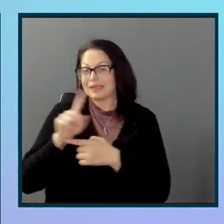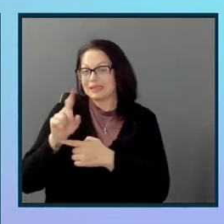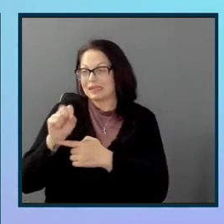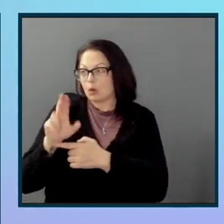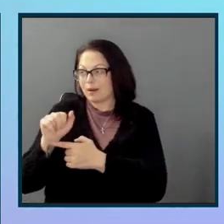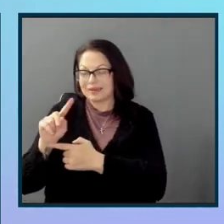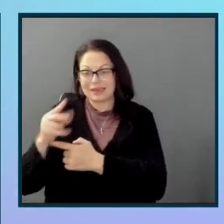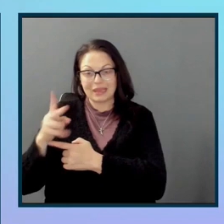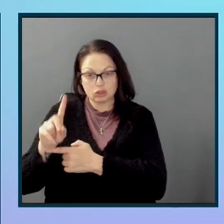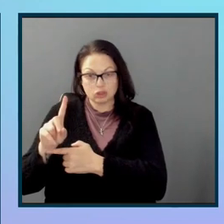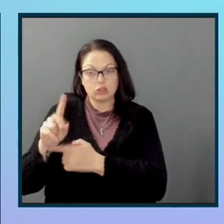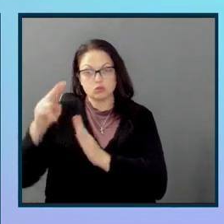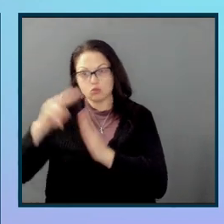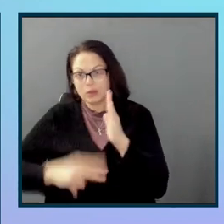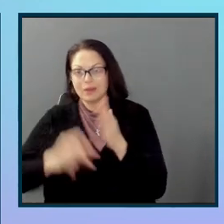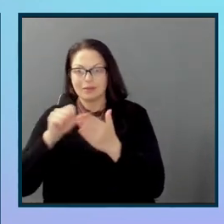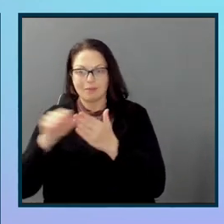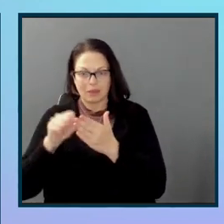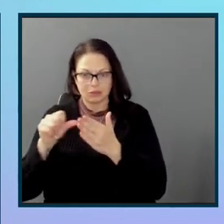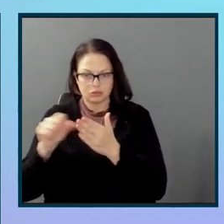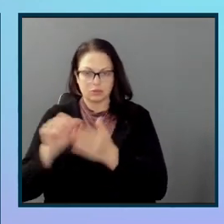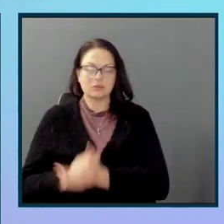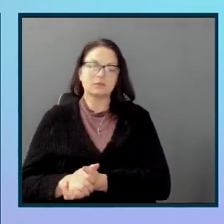to read pages, like have the computer read it to them.